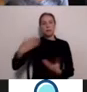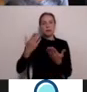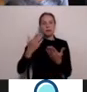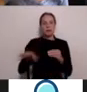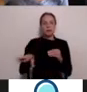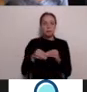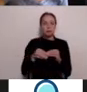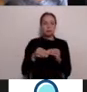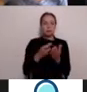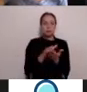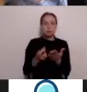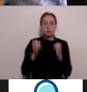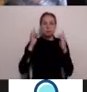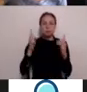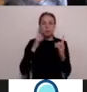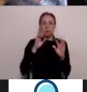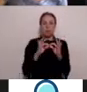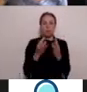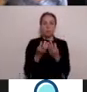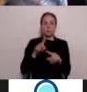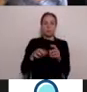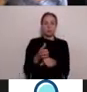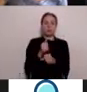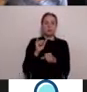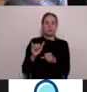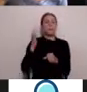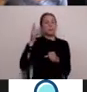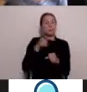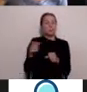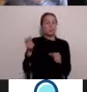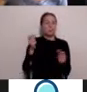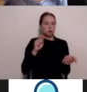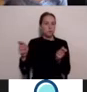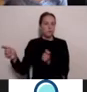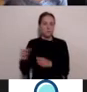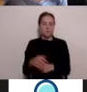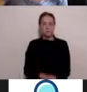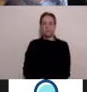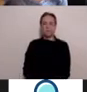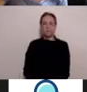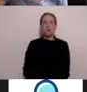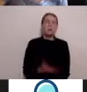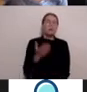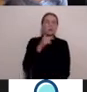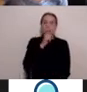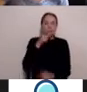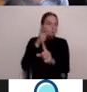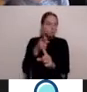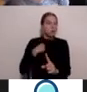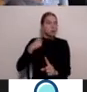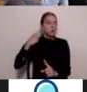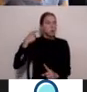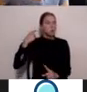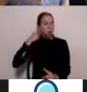families who aren't able to receive it because of those shifts. Yeah, I think we have heard some instances